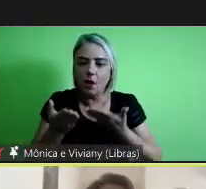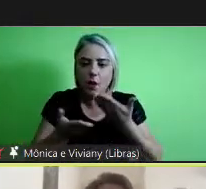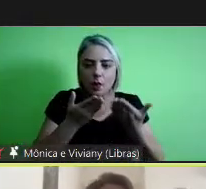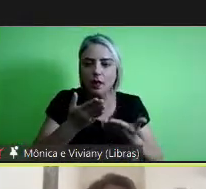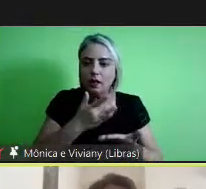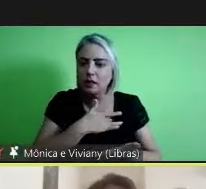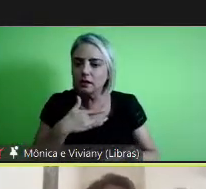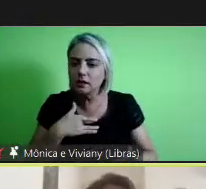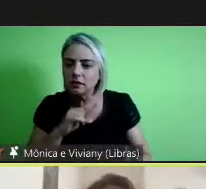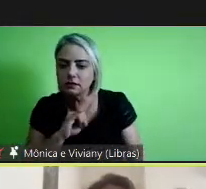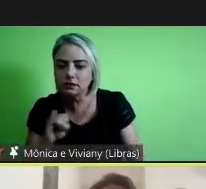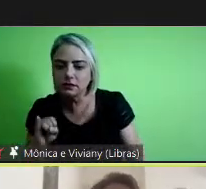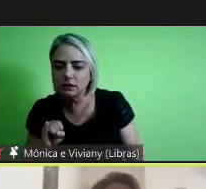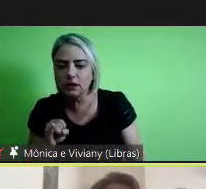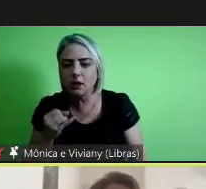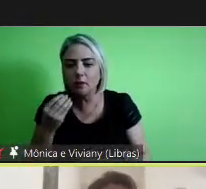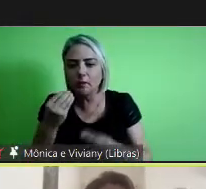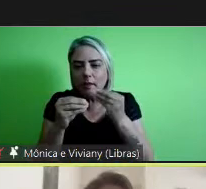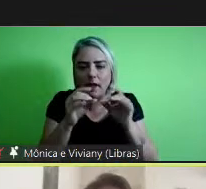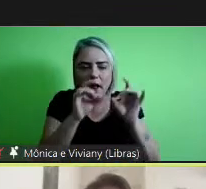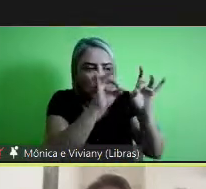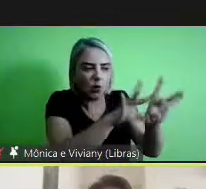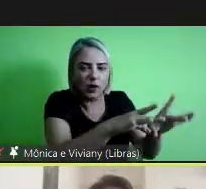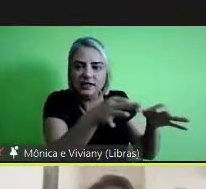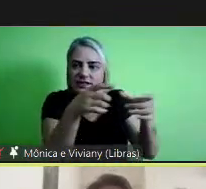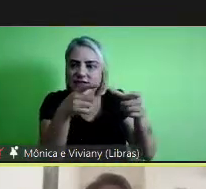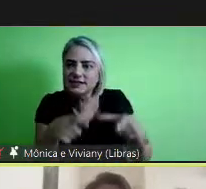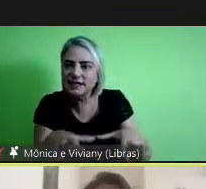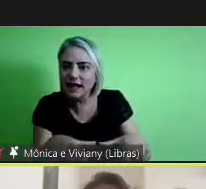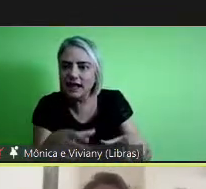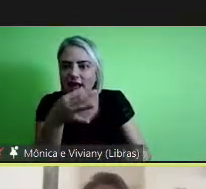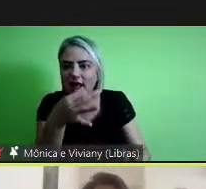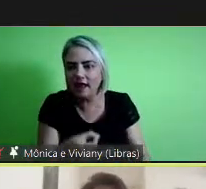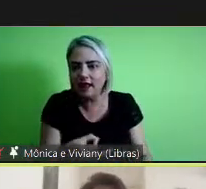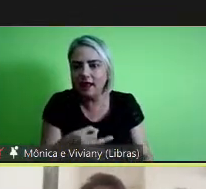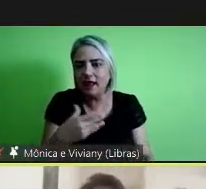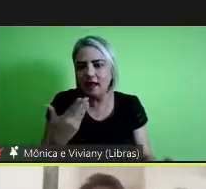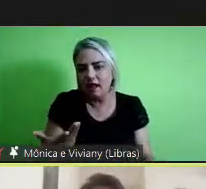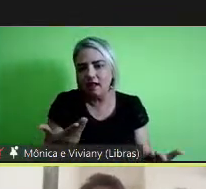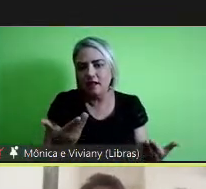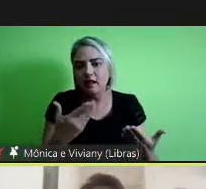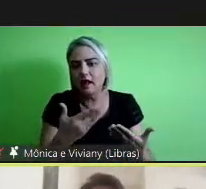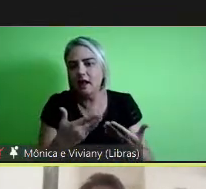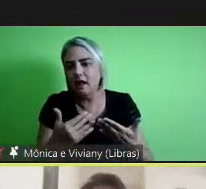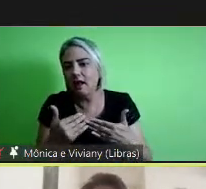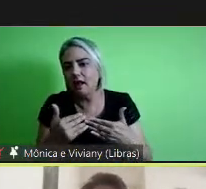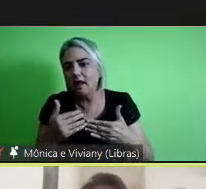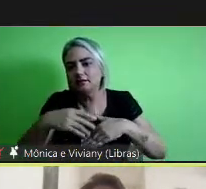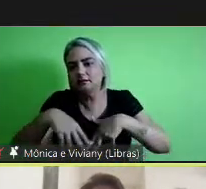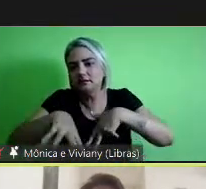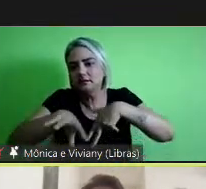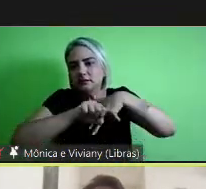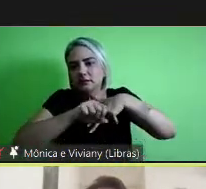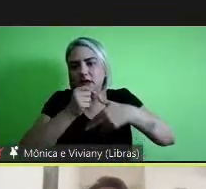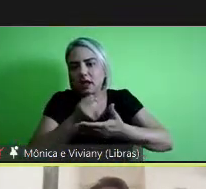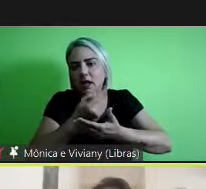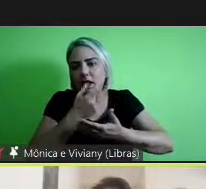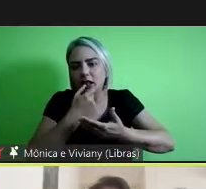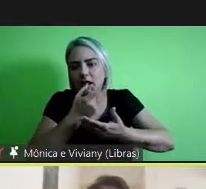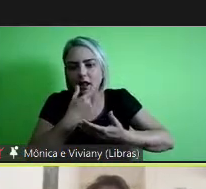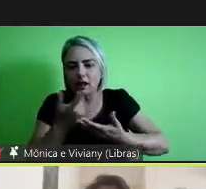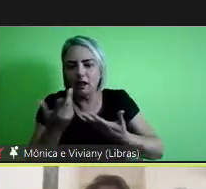the services dealing with the health? Am I sorting the trash? And